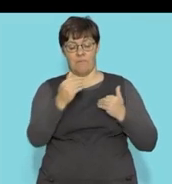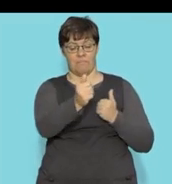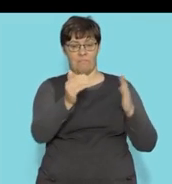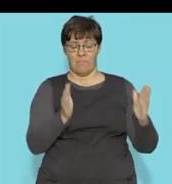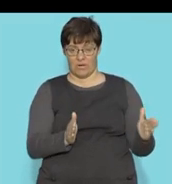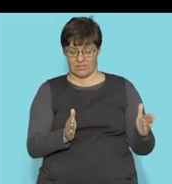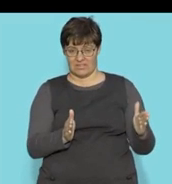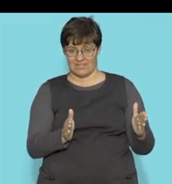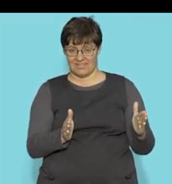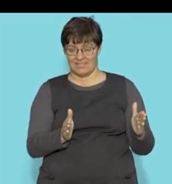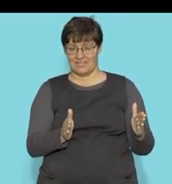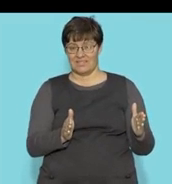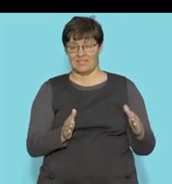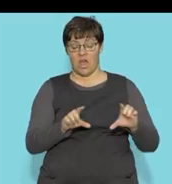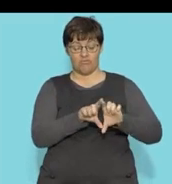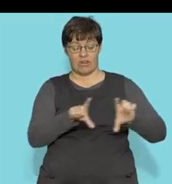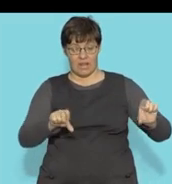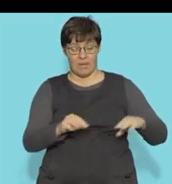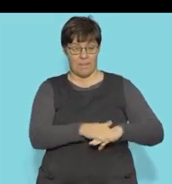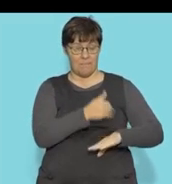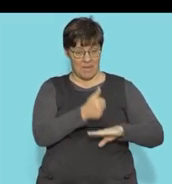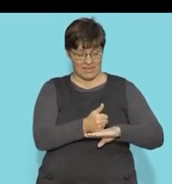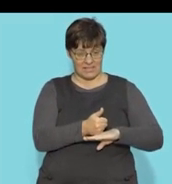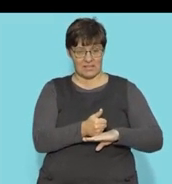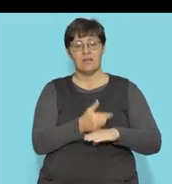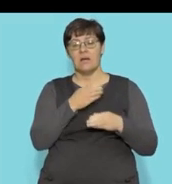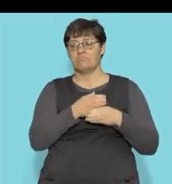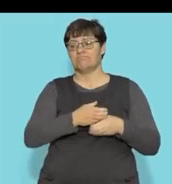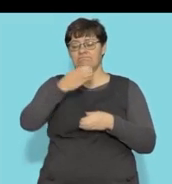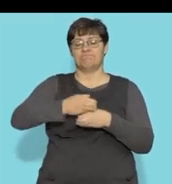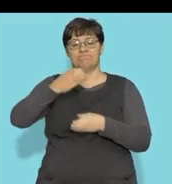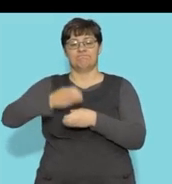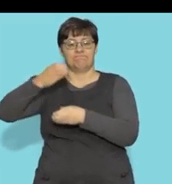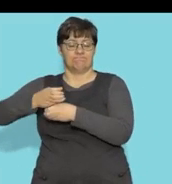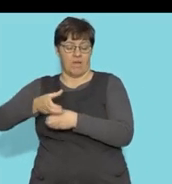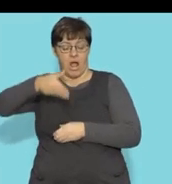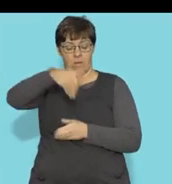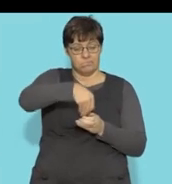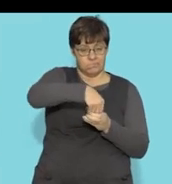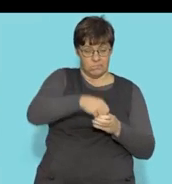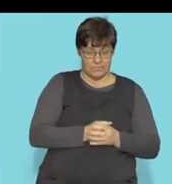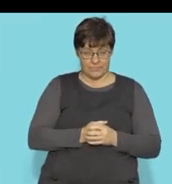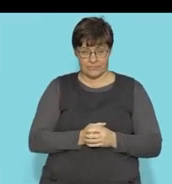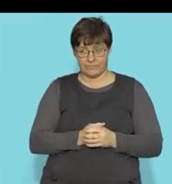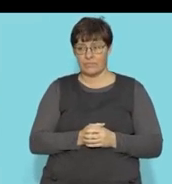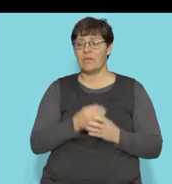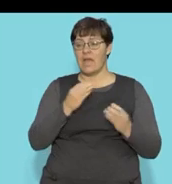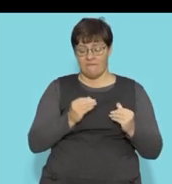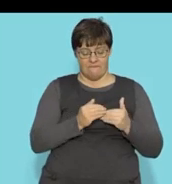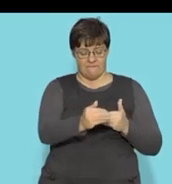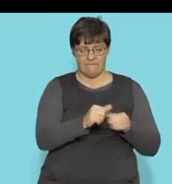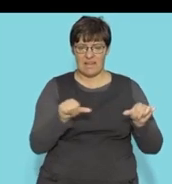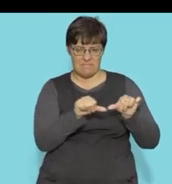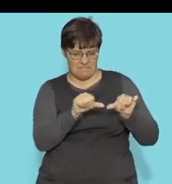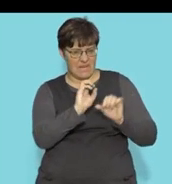a box with a rectangular base that is being used to carry cylindrical cans. So we can see we've got our box with its